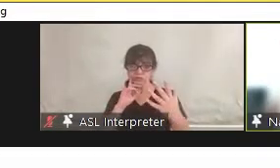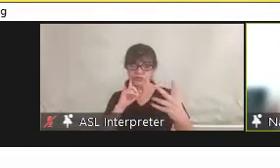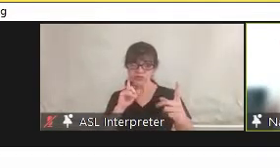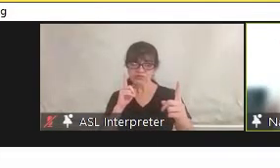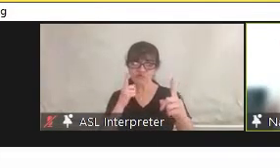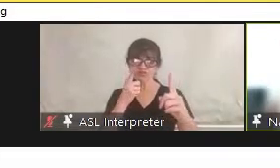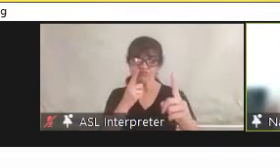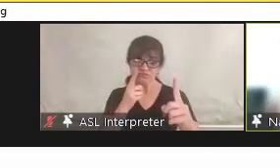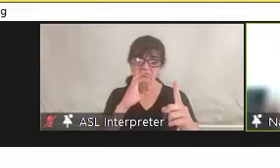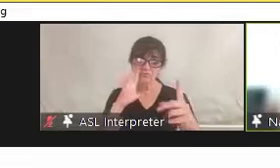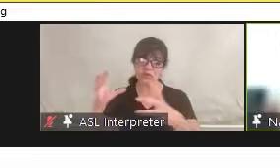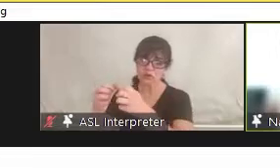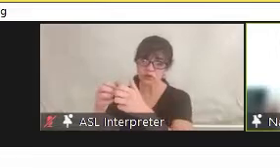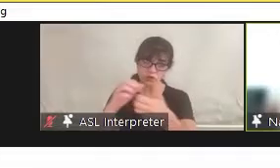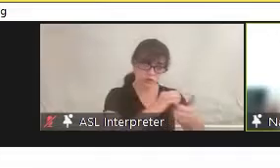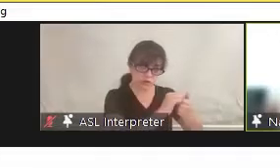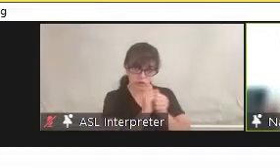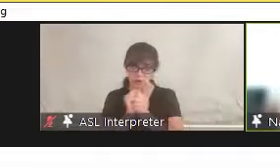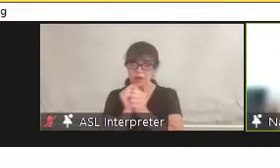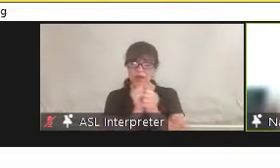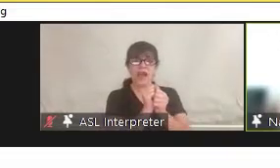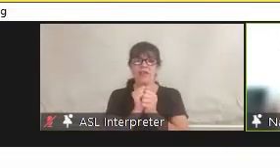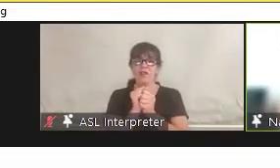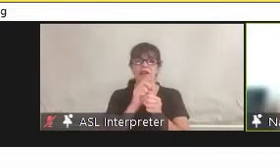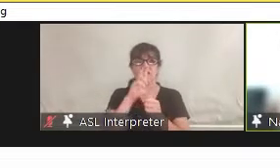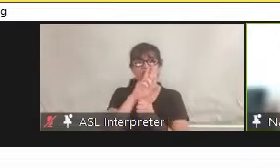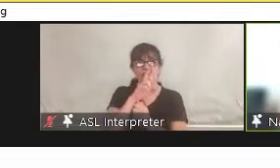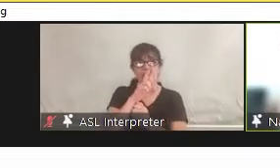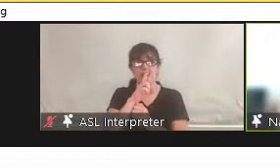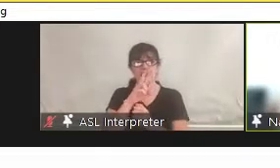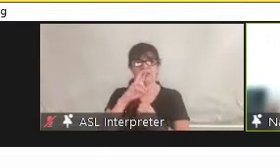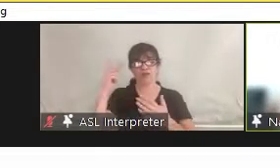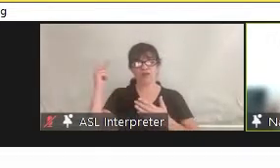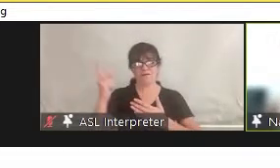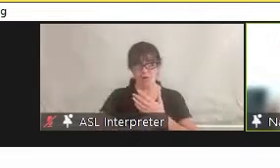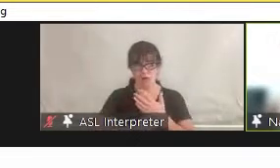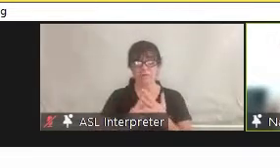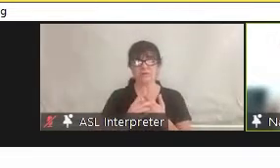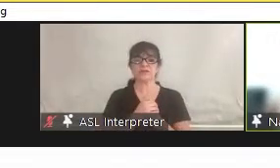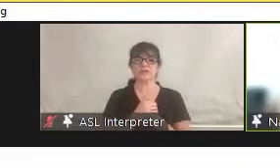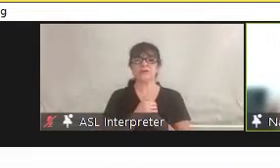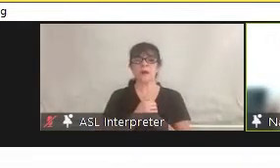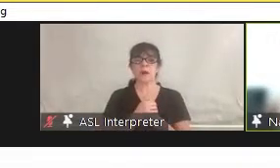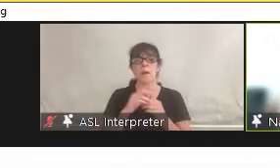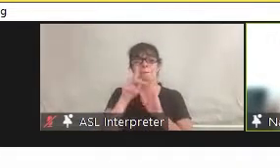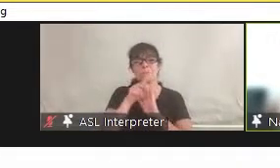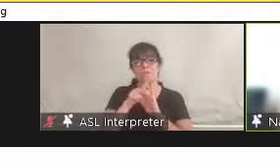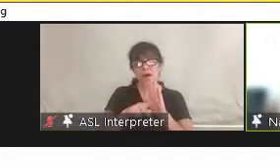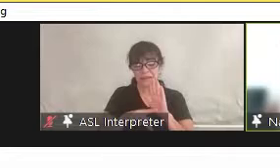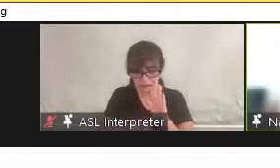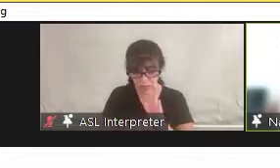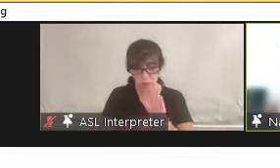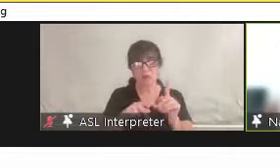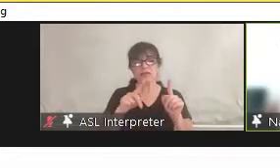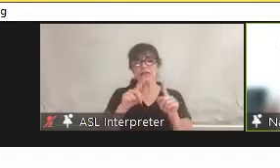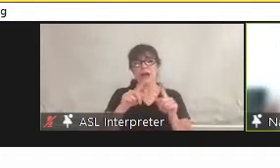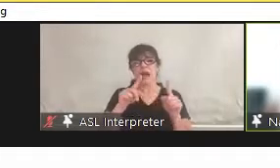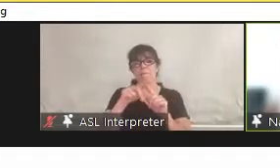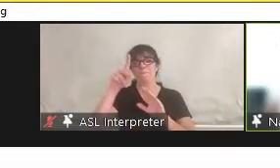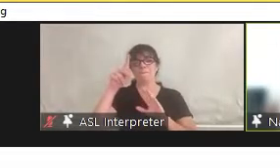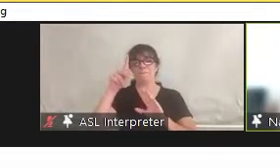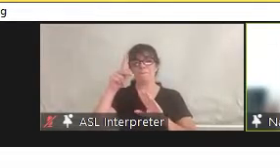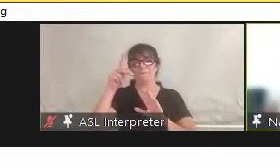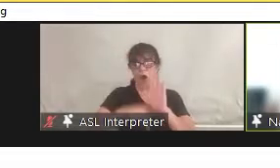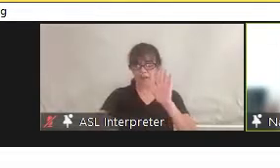through regulatory reforms, including universal design standards and principles in the regulations and policies, and